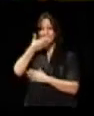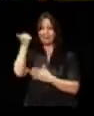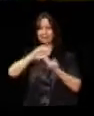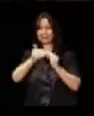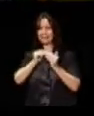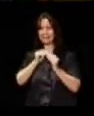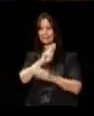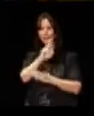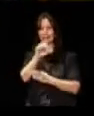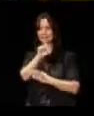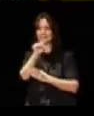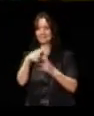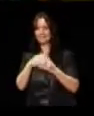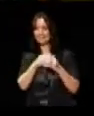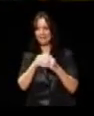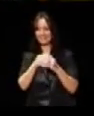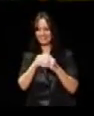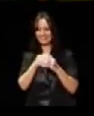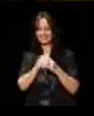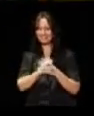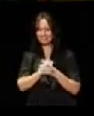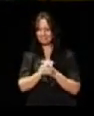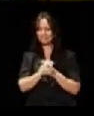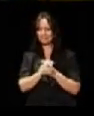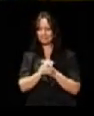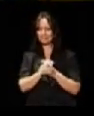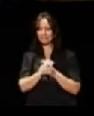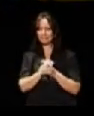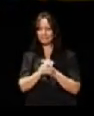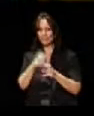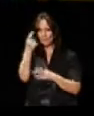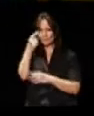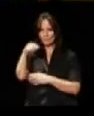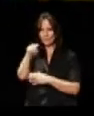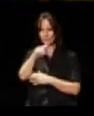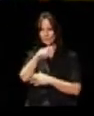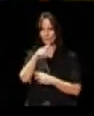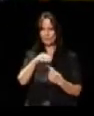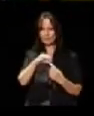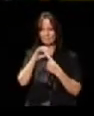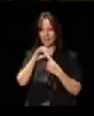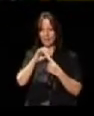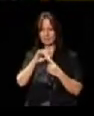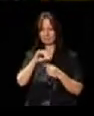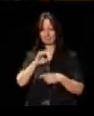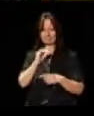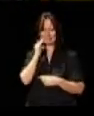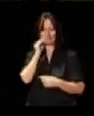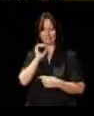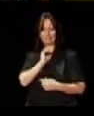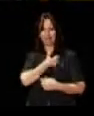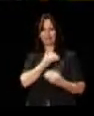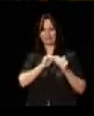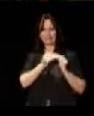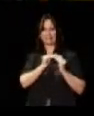of America. To those of you who find yourselves in our city for the first time,